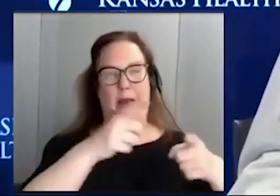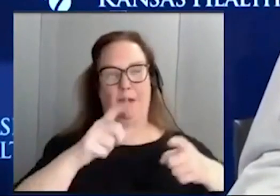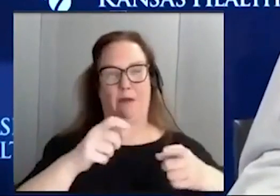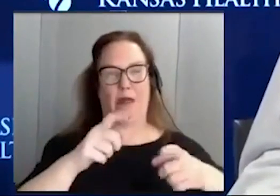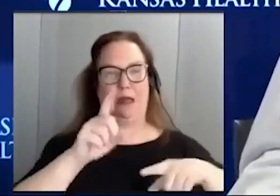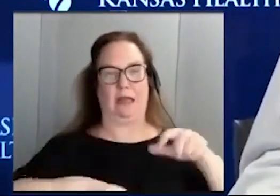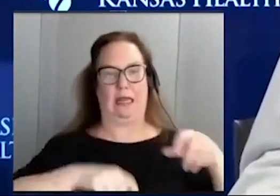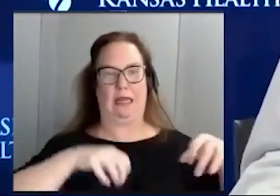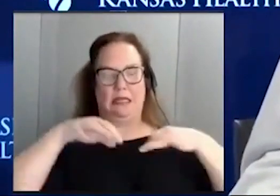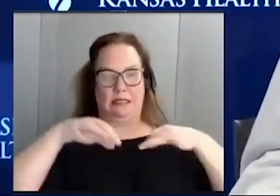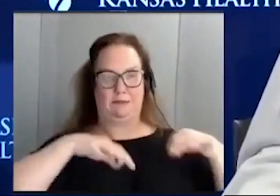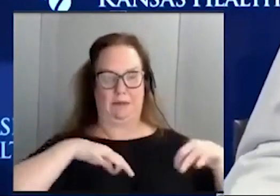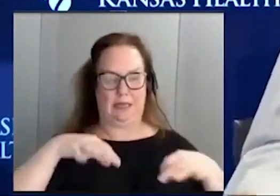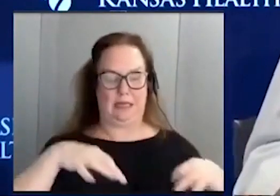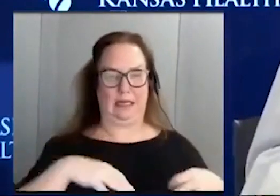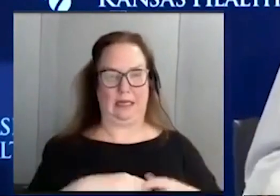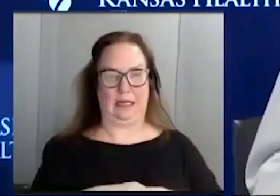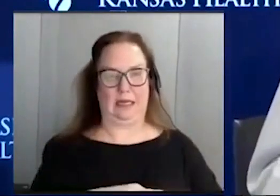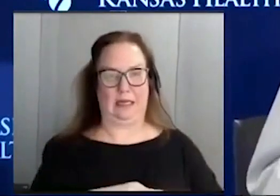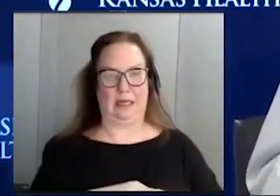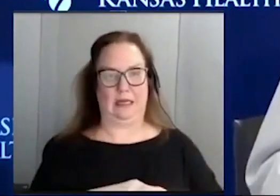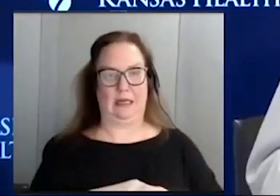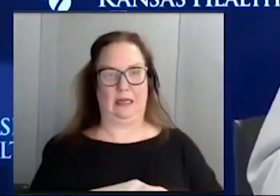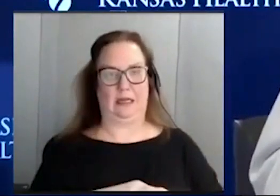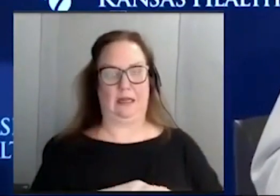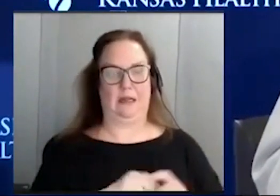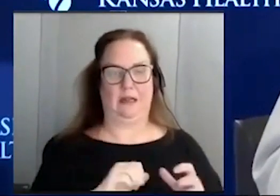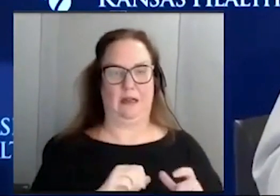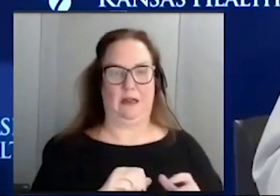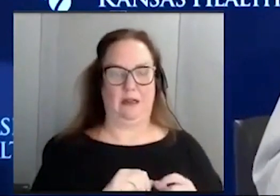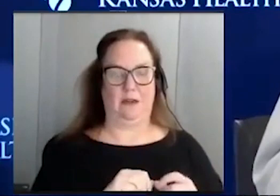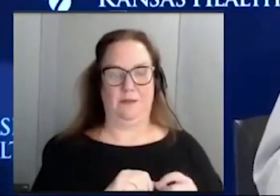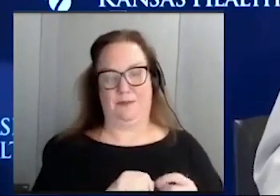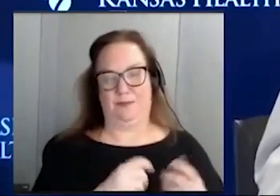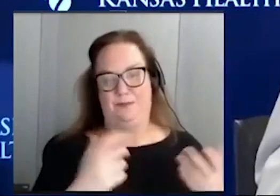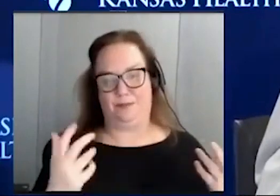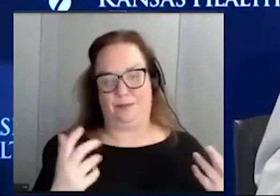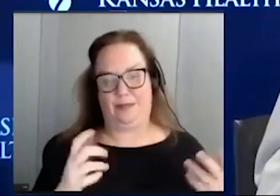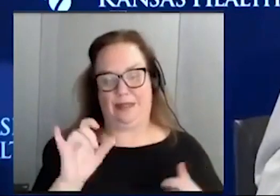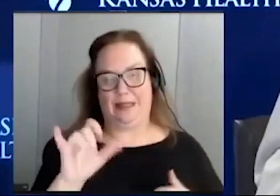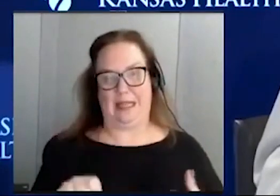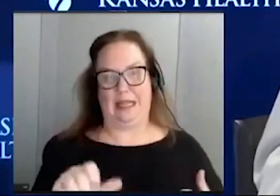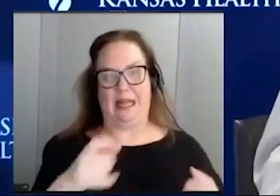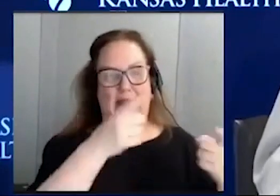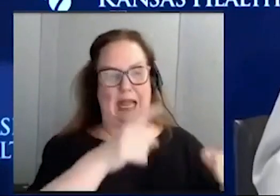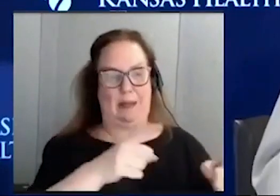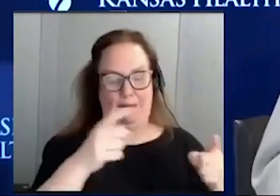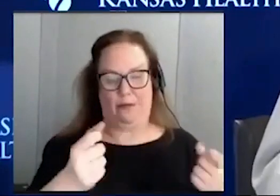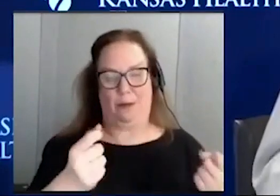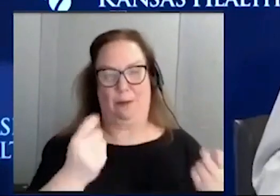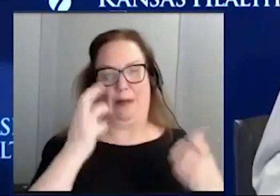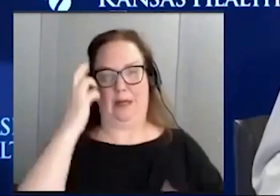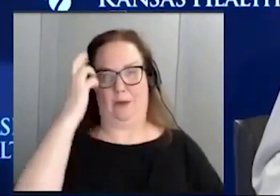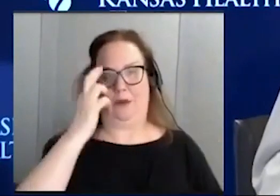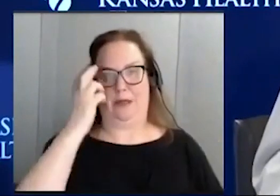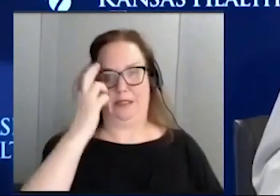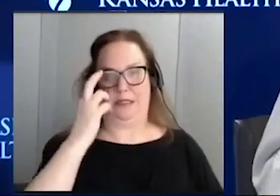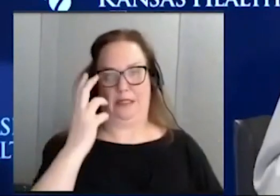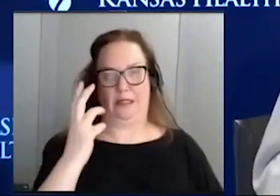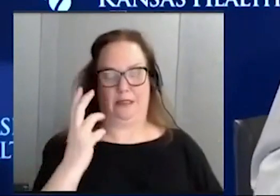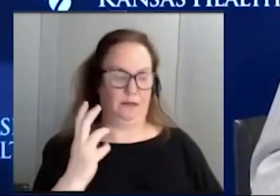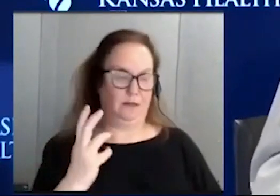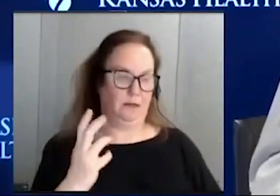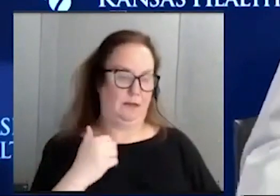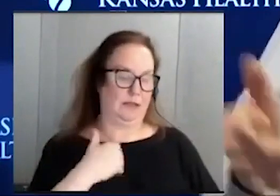which sounds like what we would call chronic urticaria or hives. That can occur for a lot of reasons. Now, some people are like, well, does it happen after the vaccination?